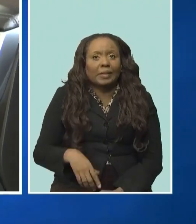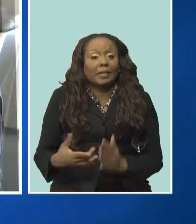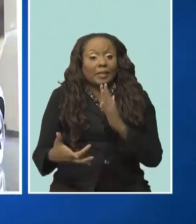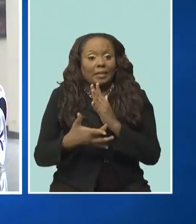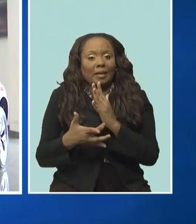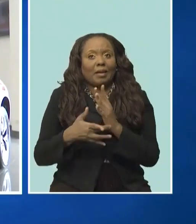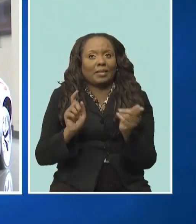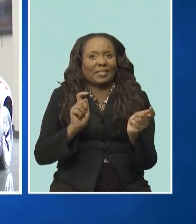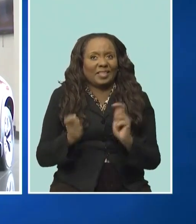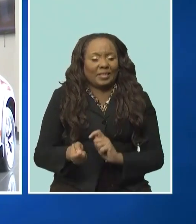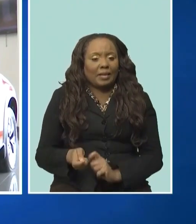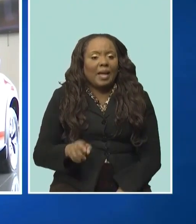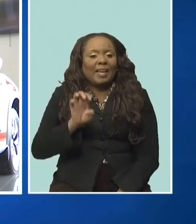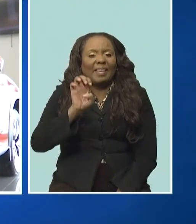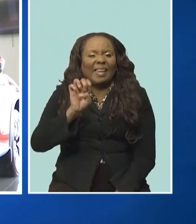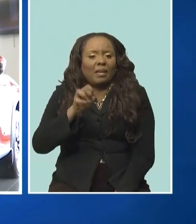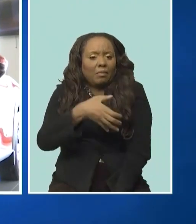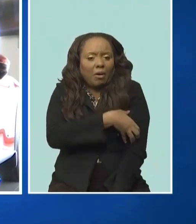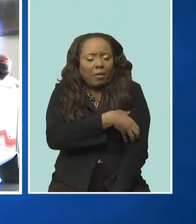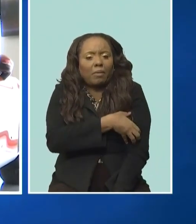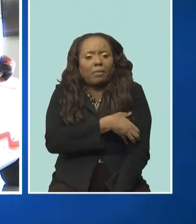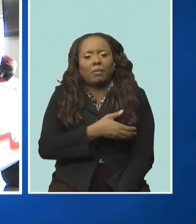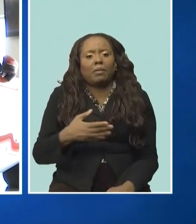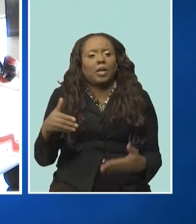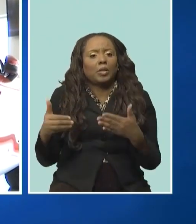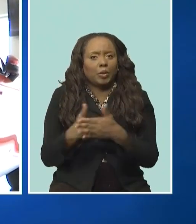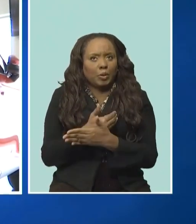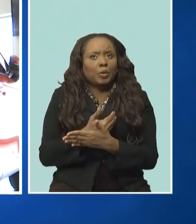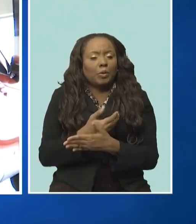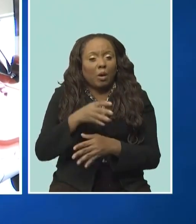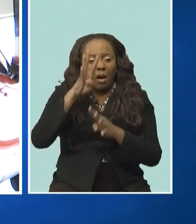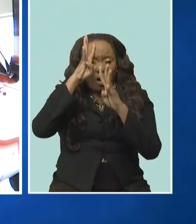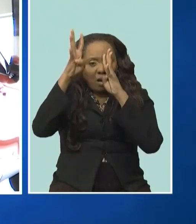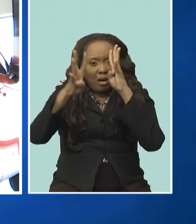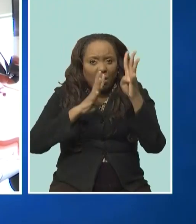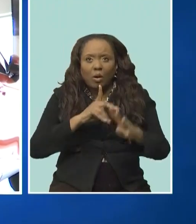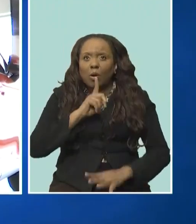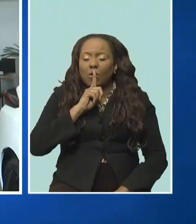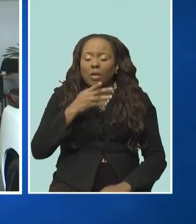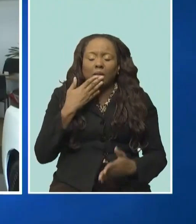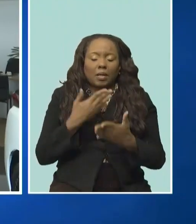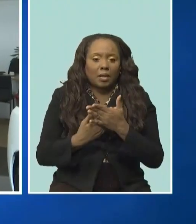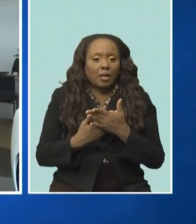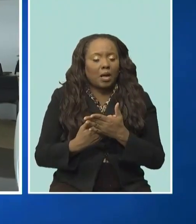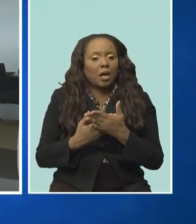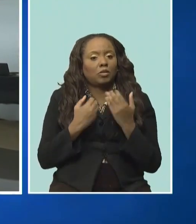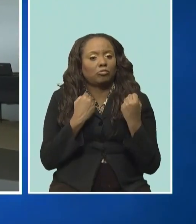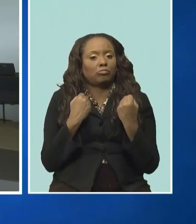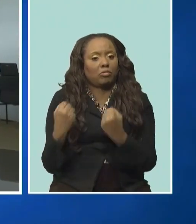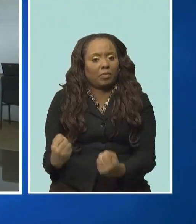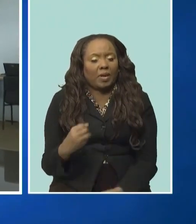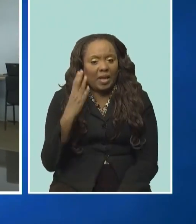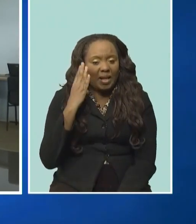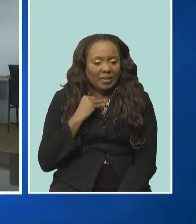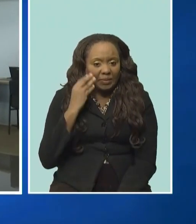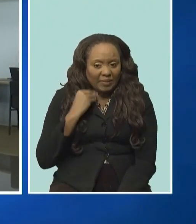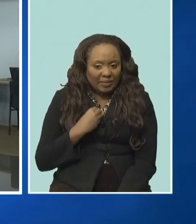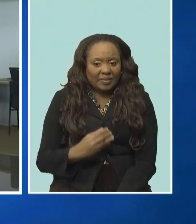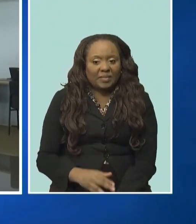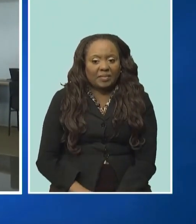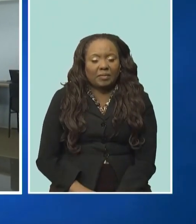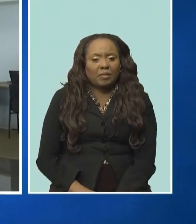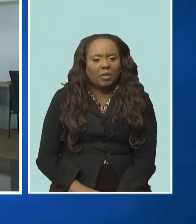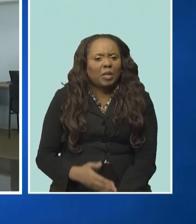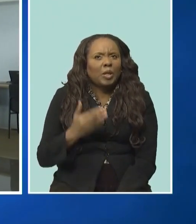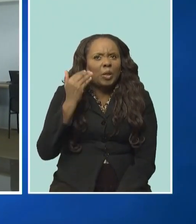official said e-Power is a new concept and is an electrical driving experience. The concept is very different to what we know as